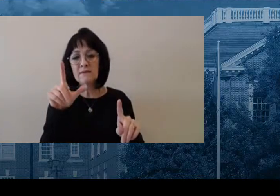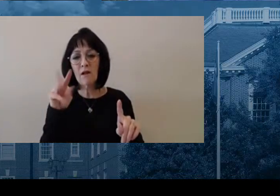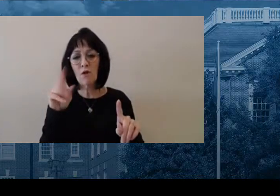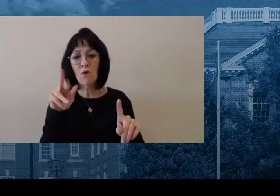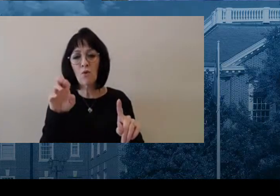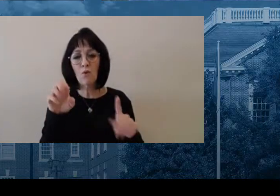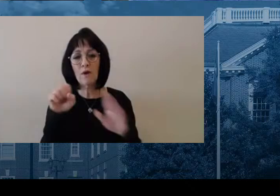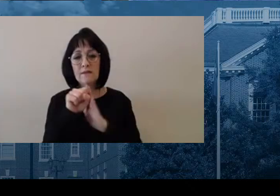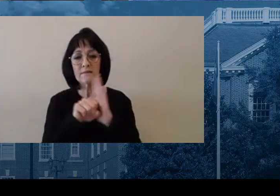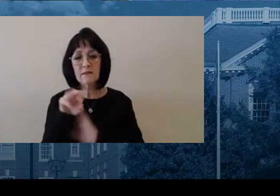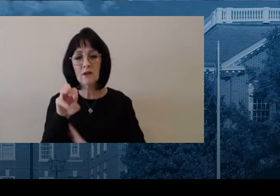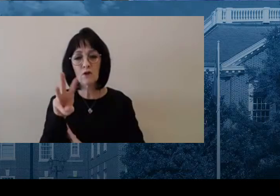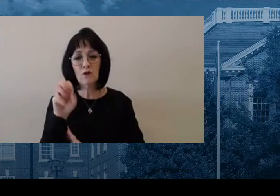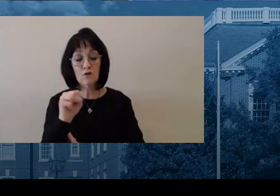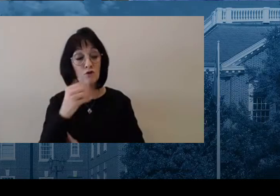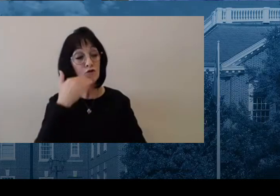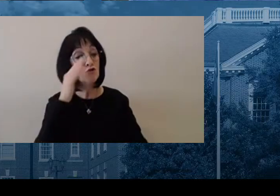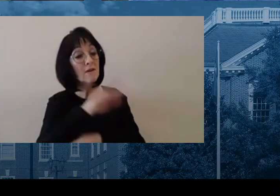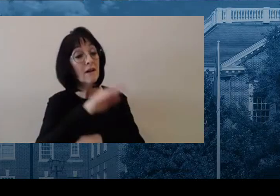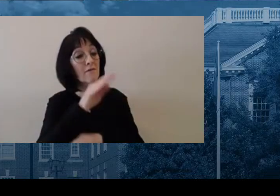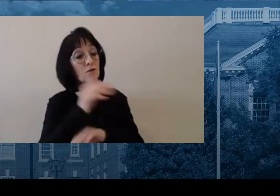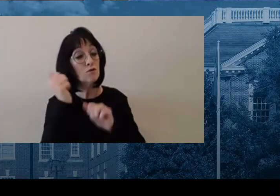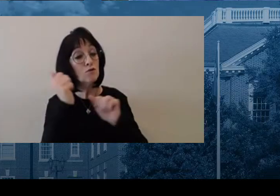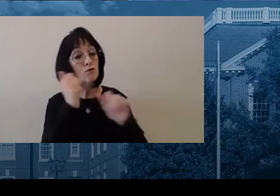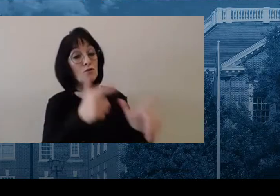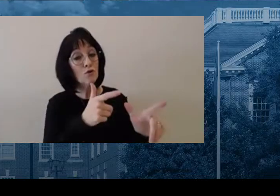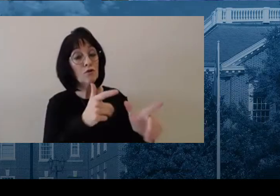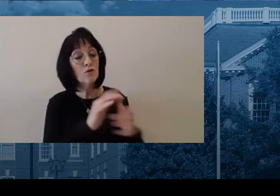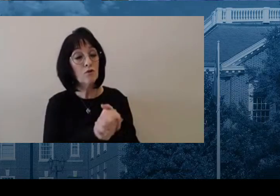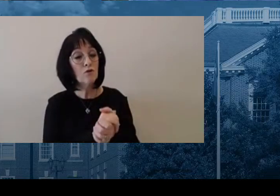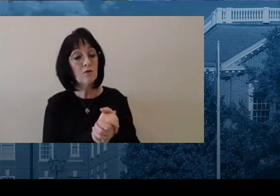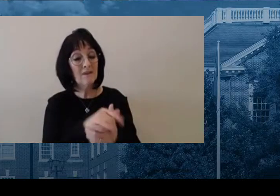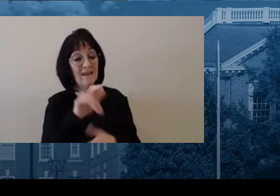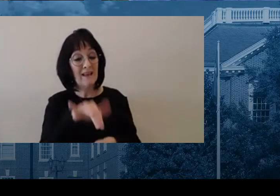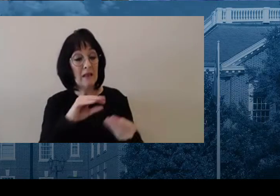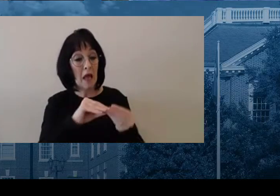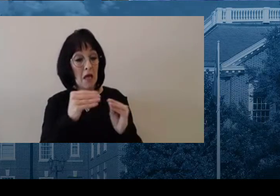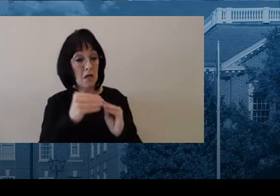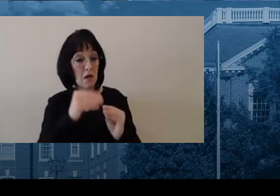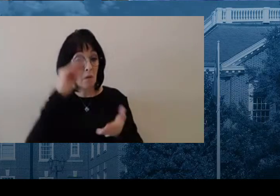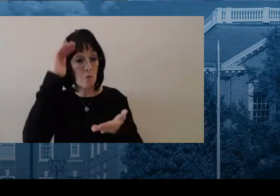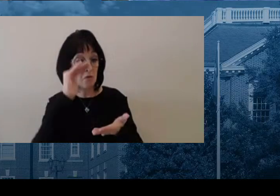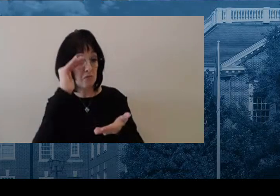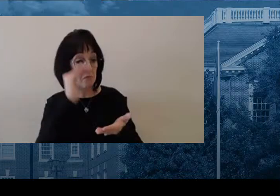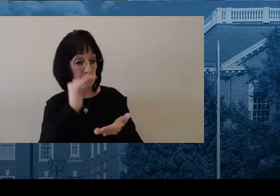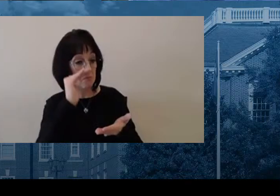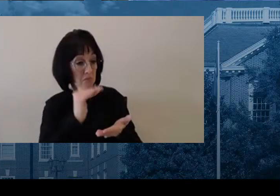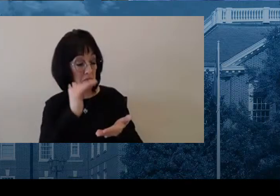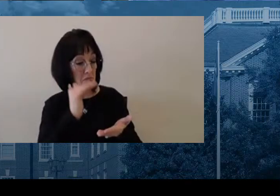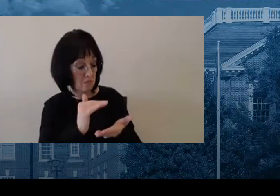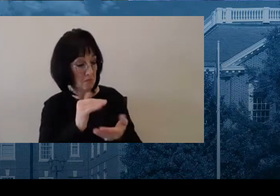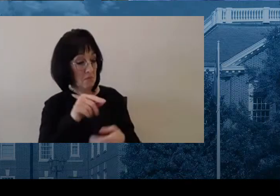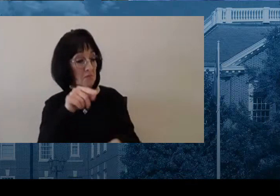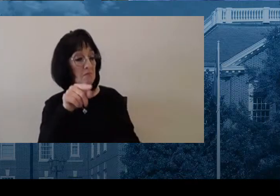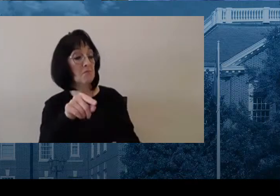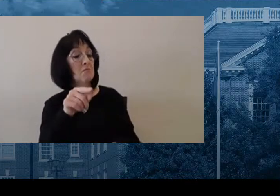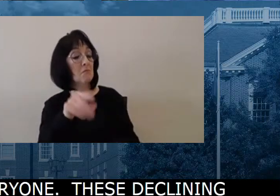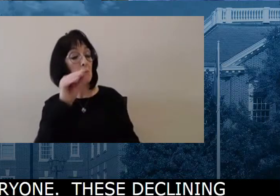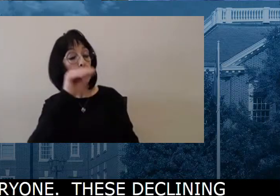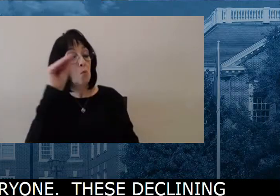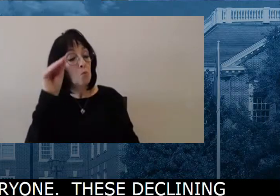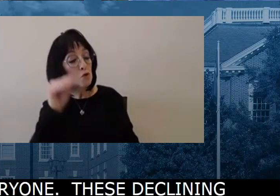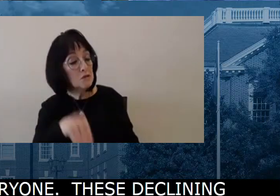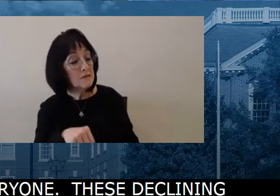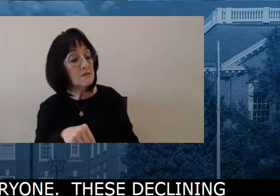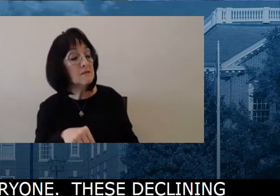Good afternoon, everyone. So these declining numbers, really hospitalizations, percent positive rate, I know